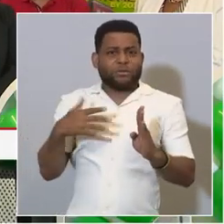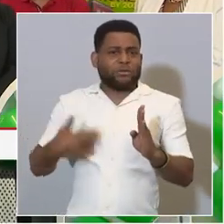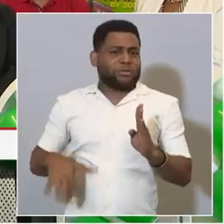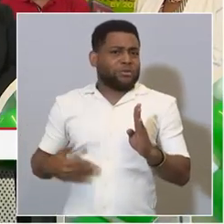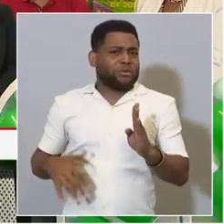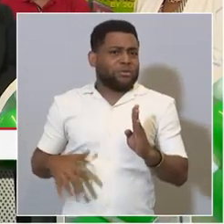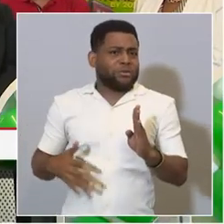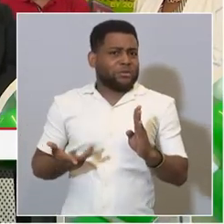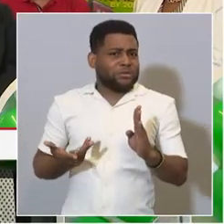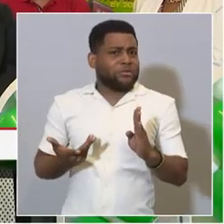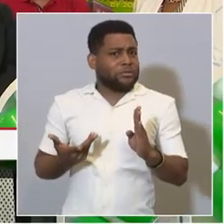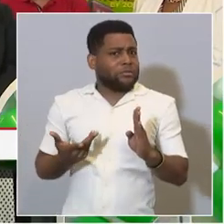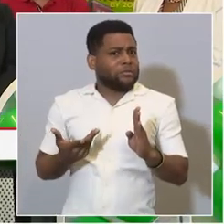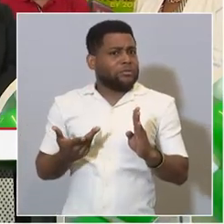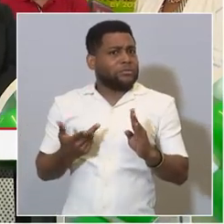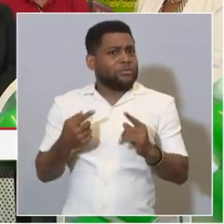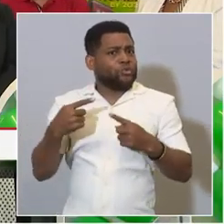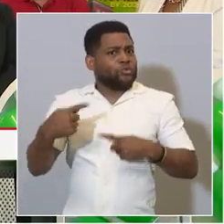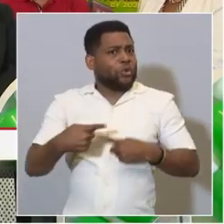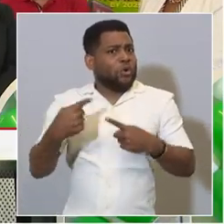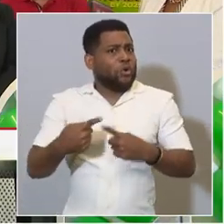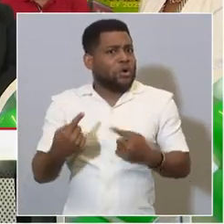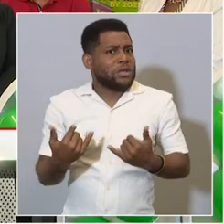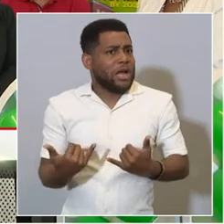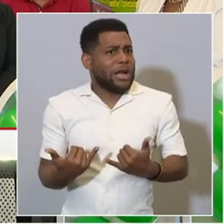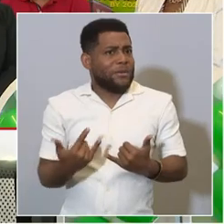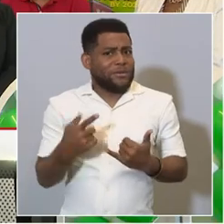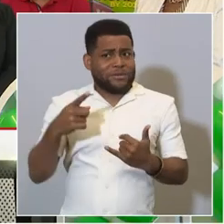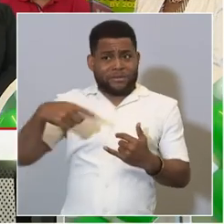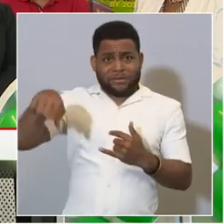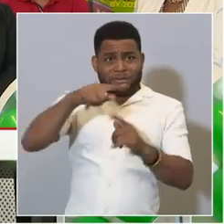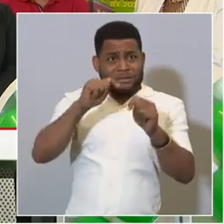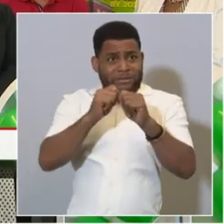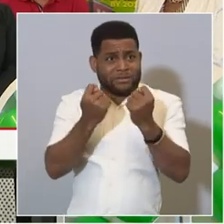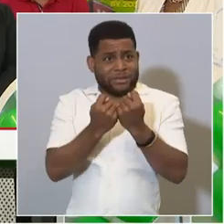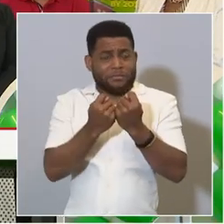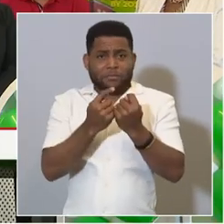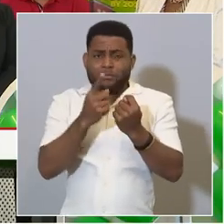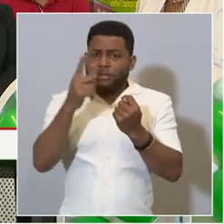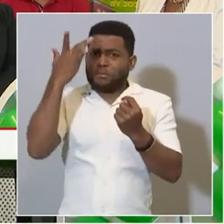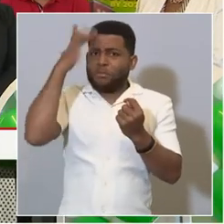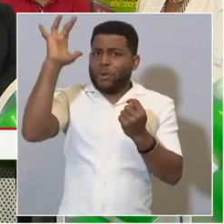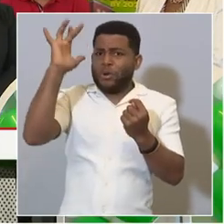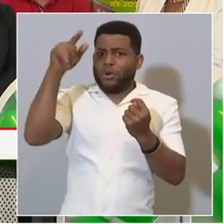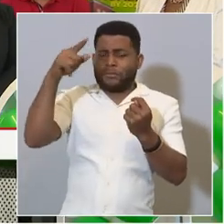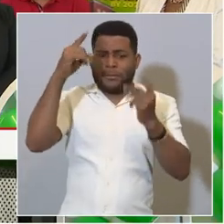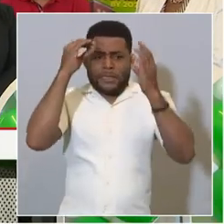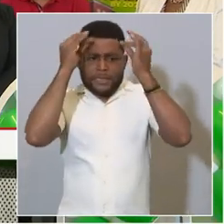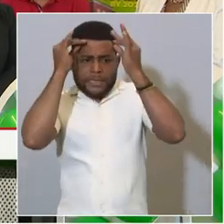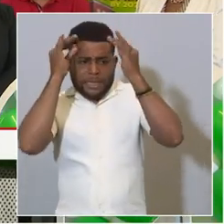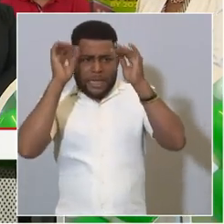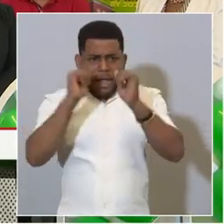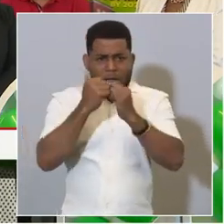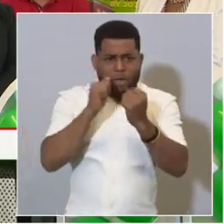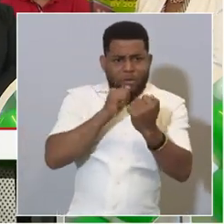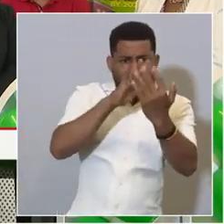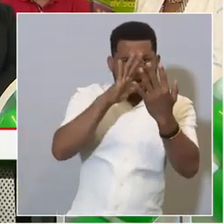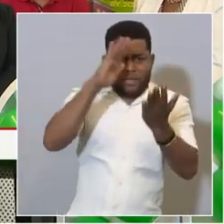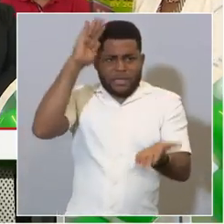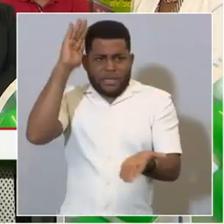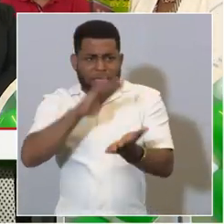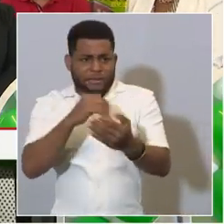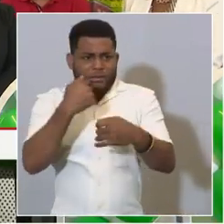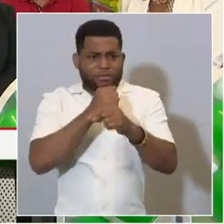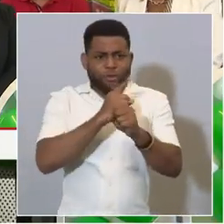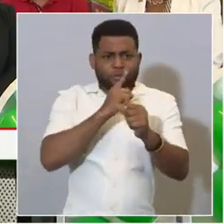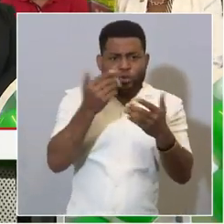are thinking about how we stabilize it in addition to producing more units. So I talked about